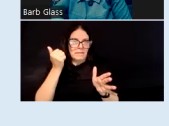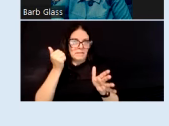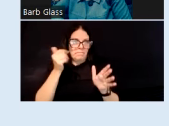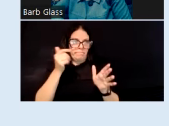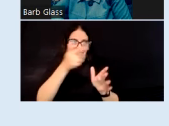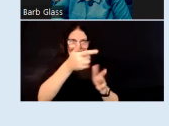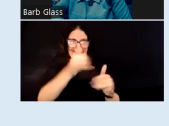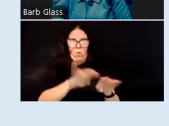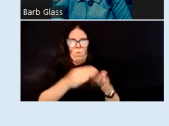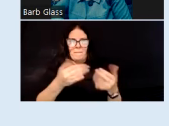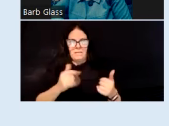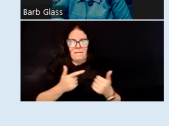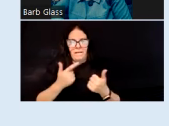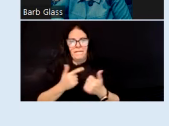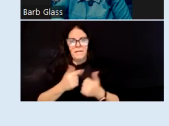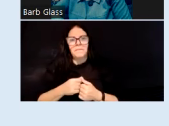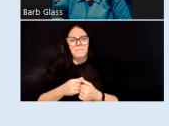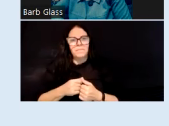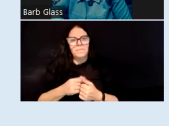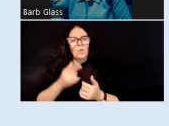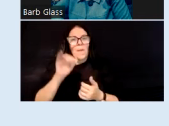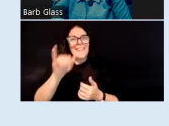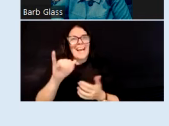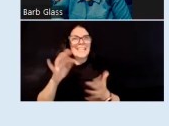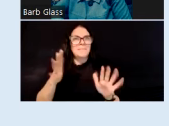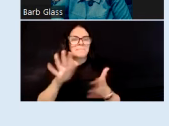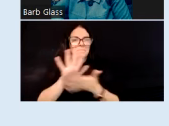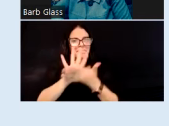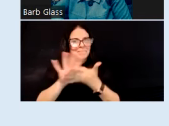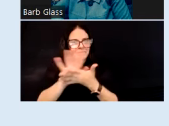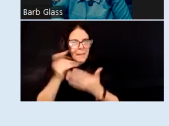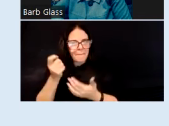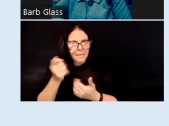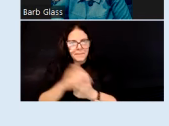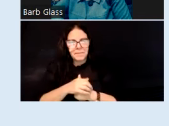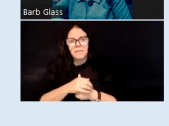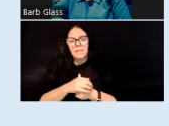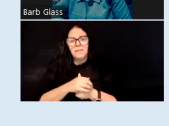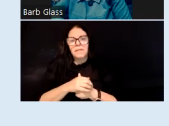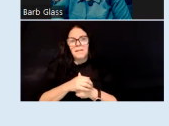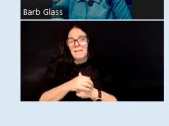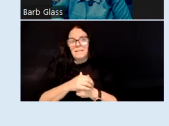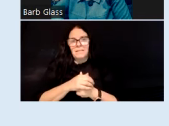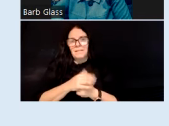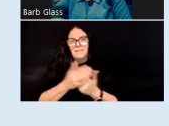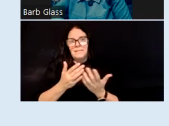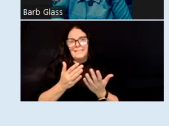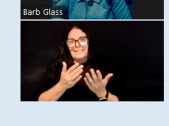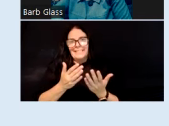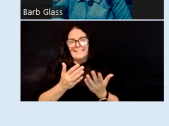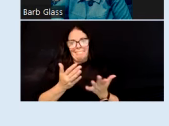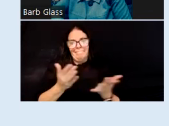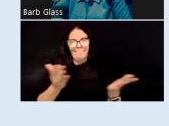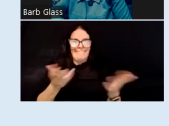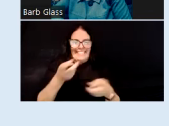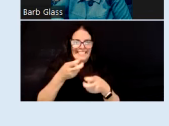So it's a kind of a gray area. And that's the best I'm going to answer that. It's